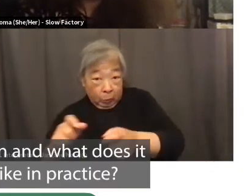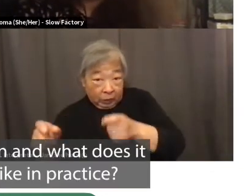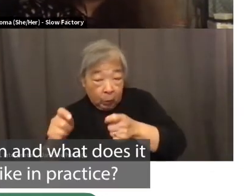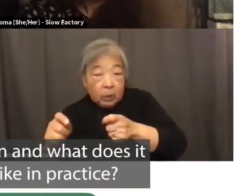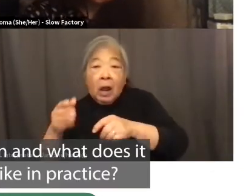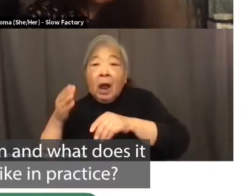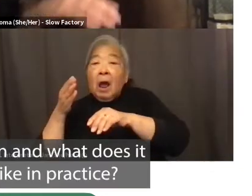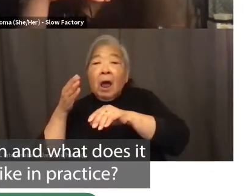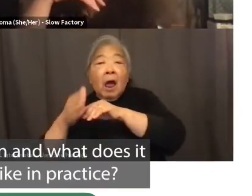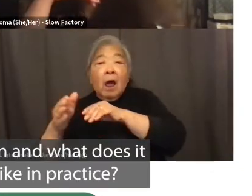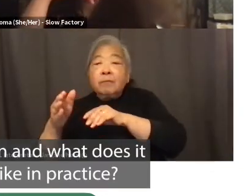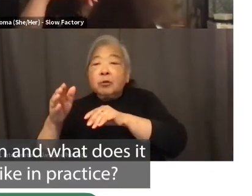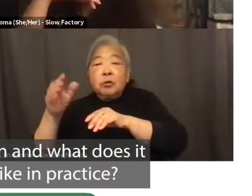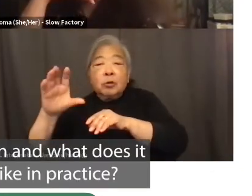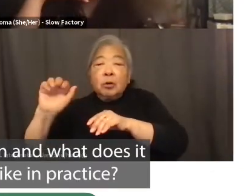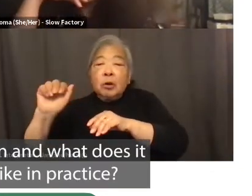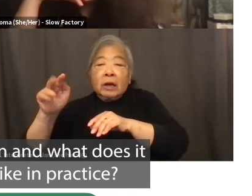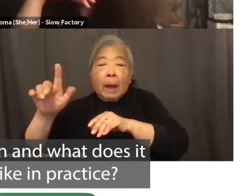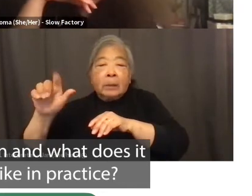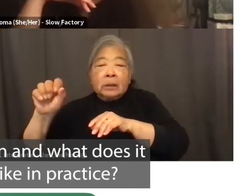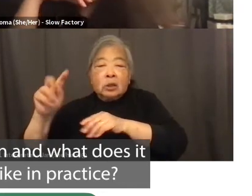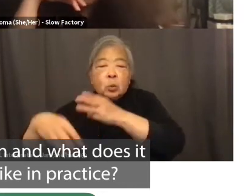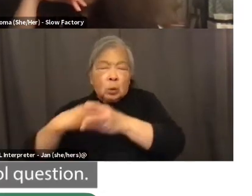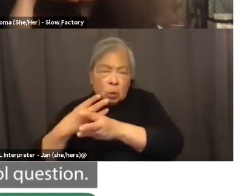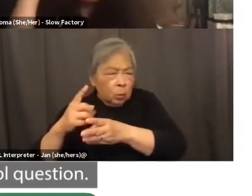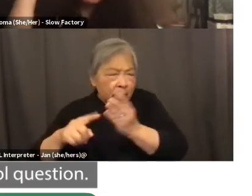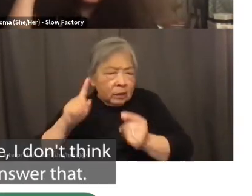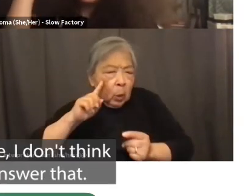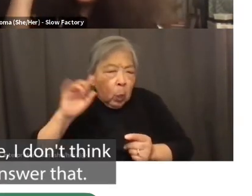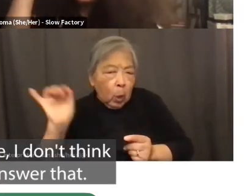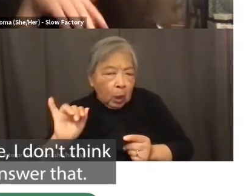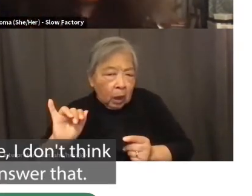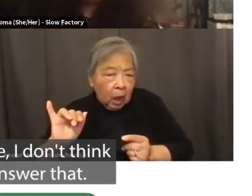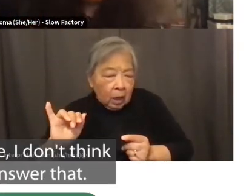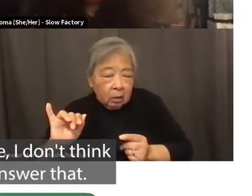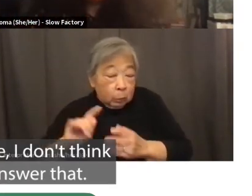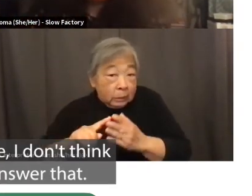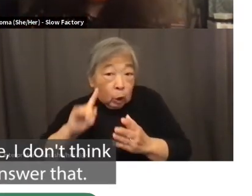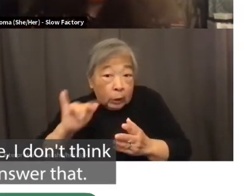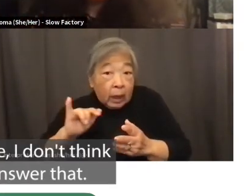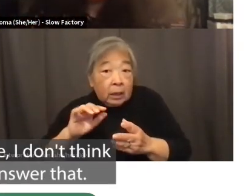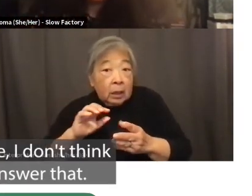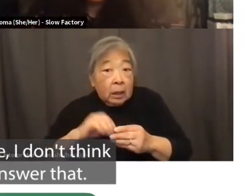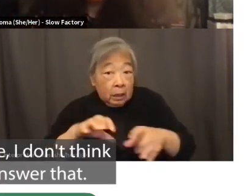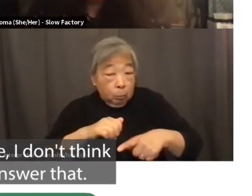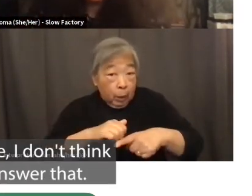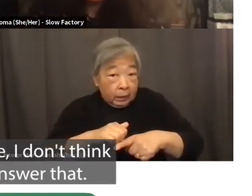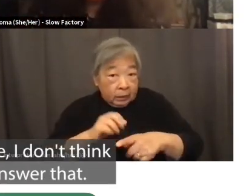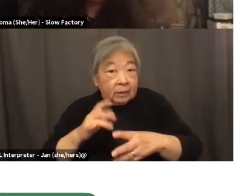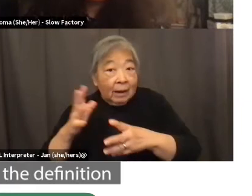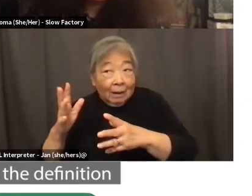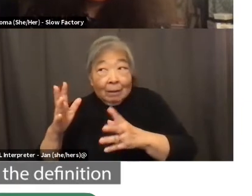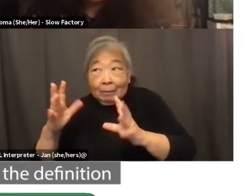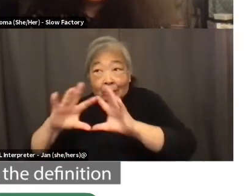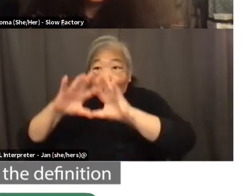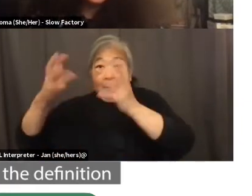What does it mean? And what does it actually look like in practice? What a cool question. Oh, wow. I am like, I don't think I should answer that.